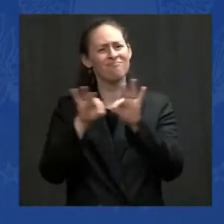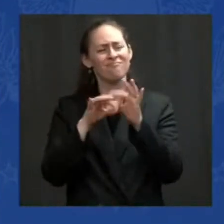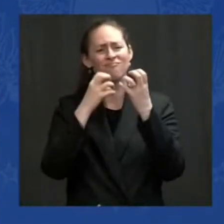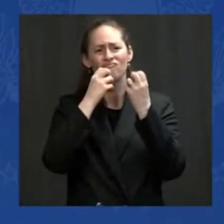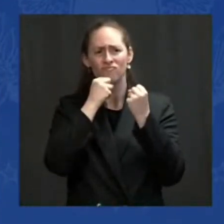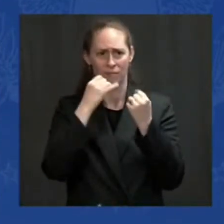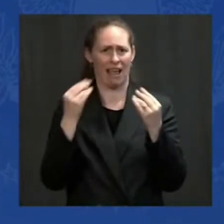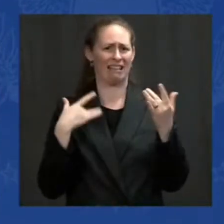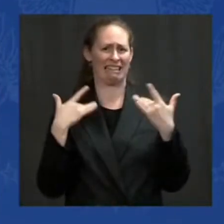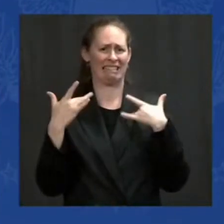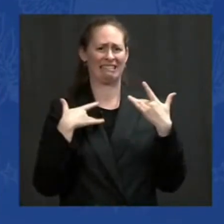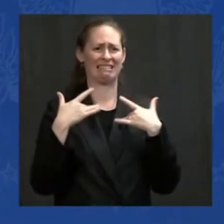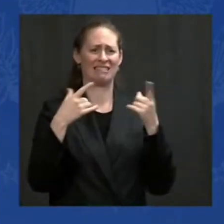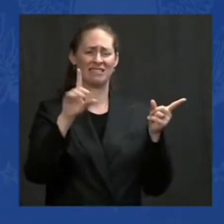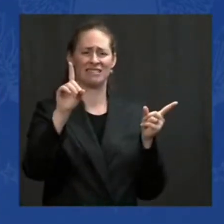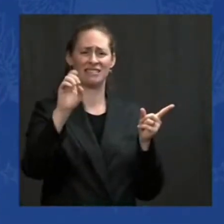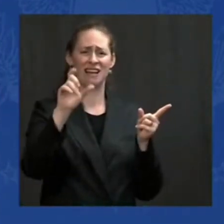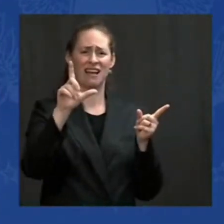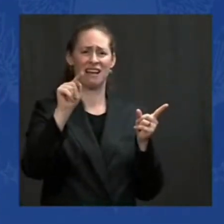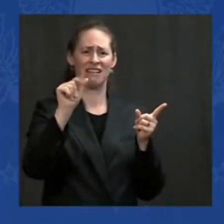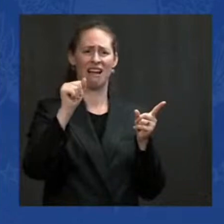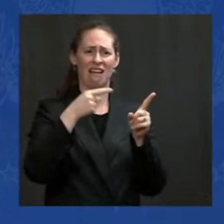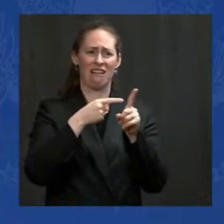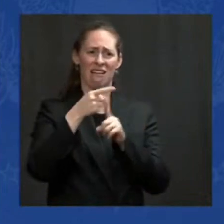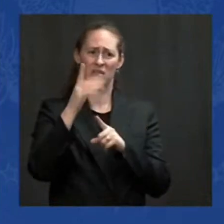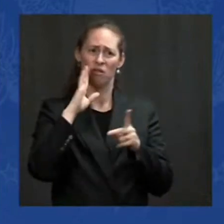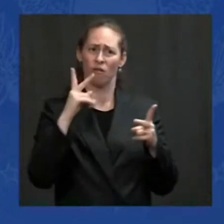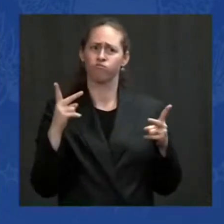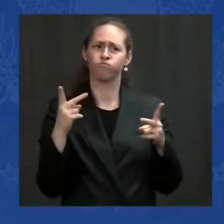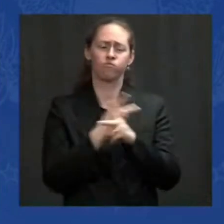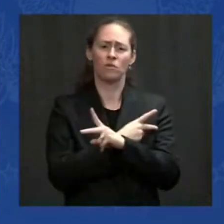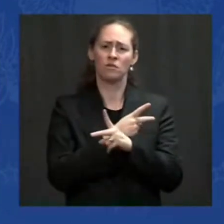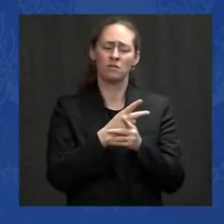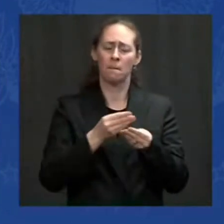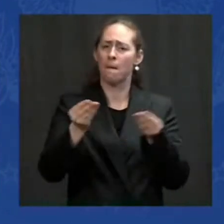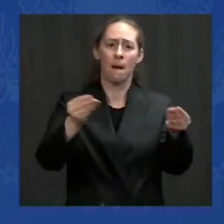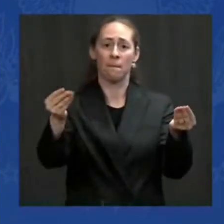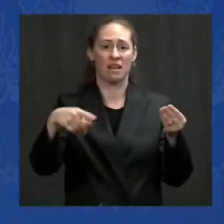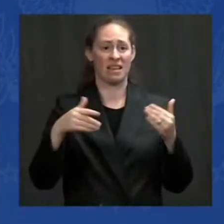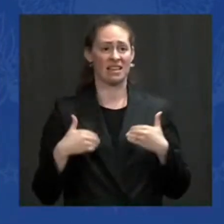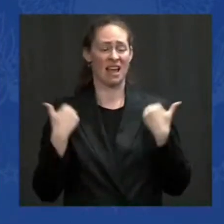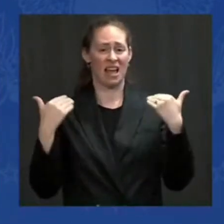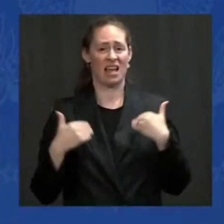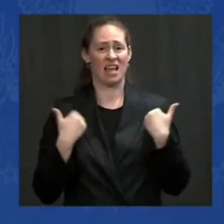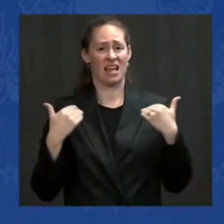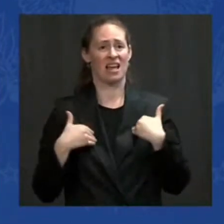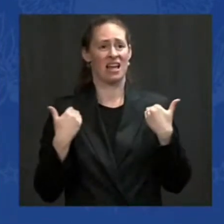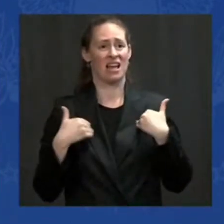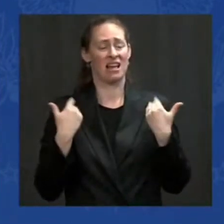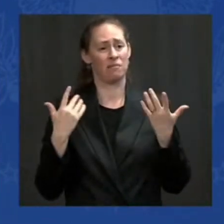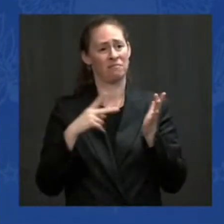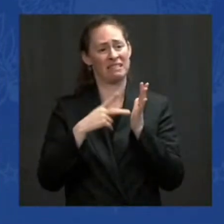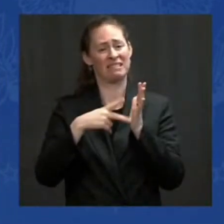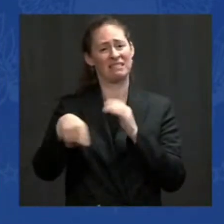poses a particular threat to our young people, only strengthens our resolve to reach everyone.